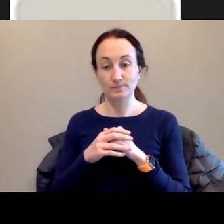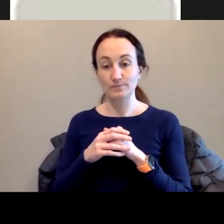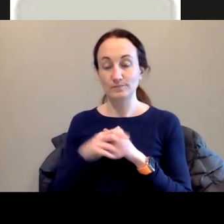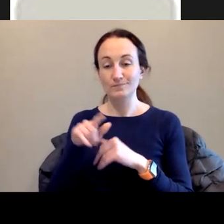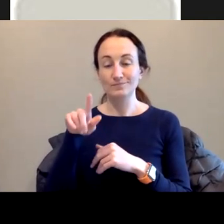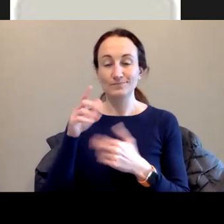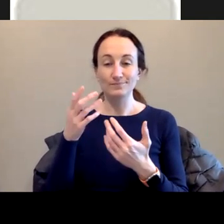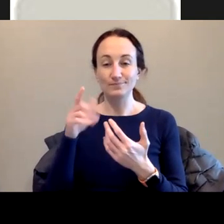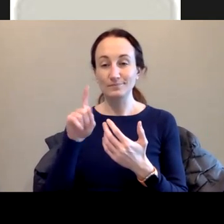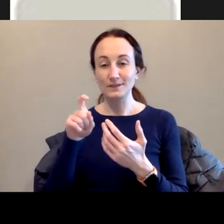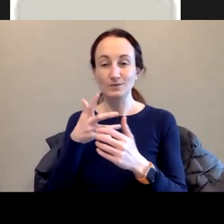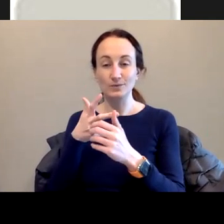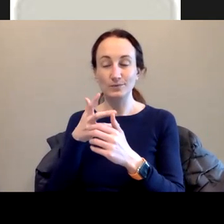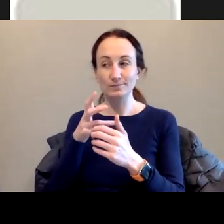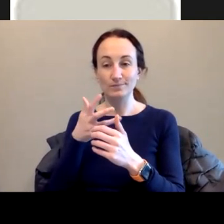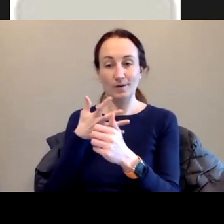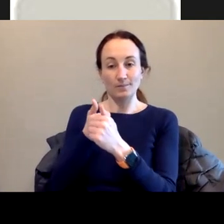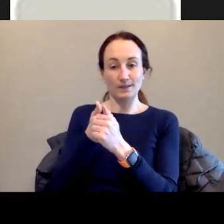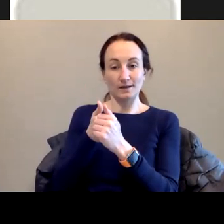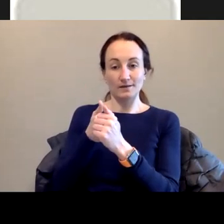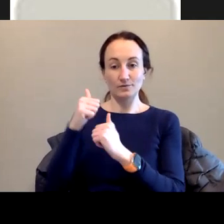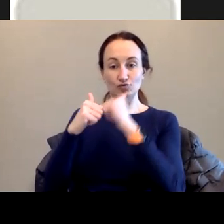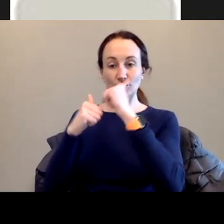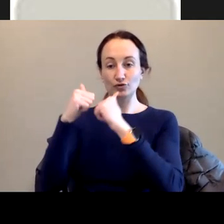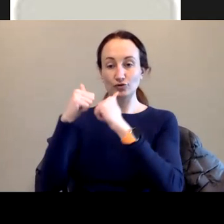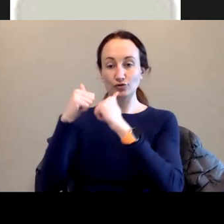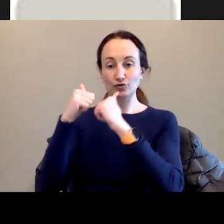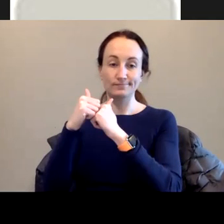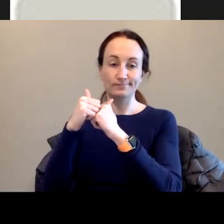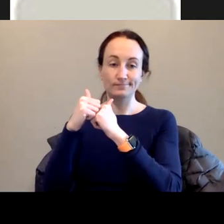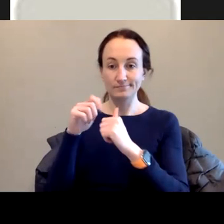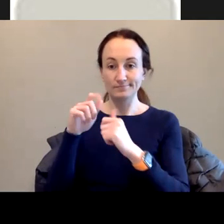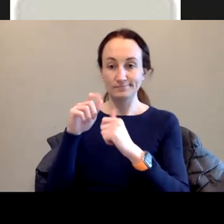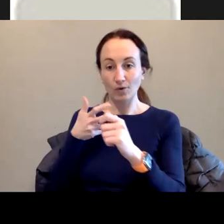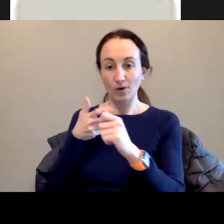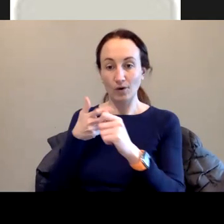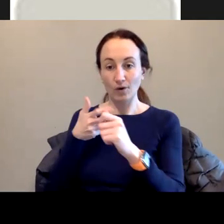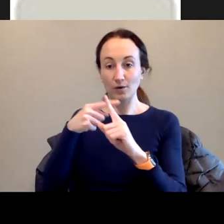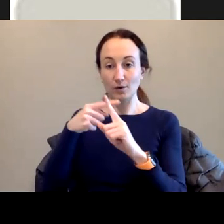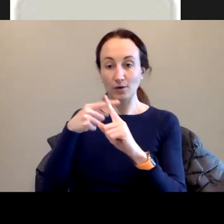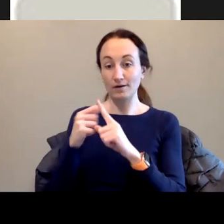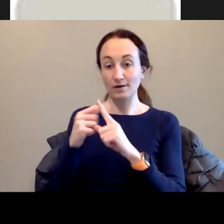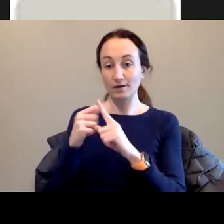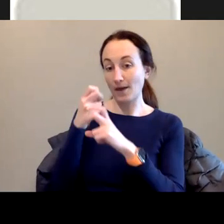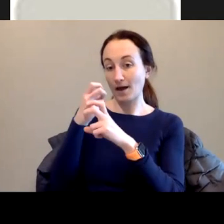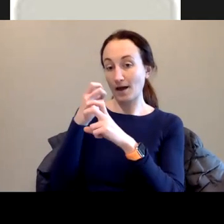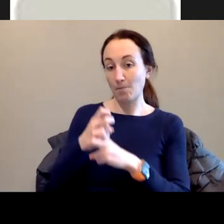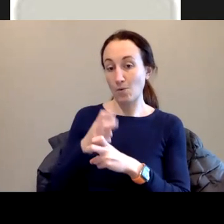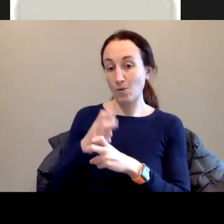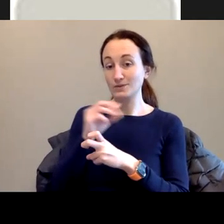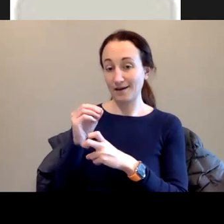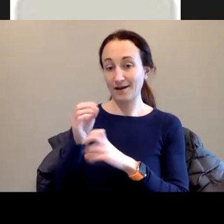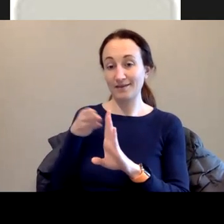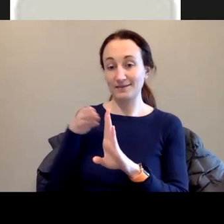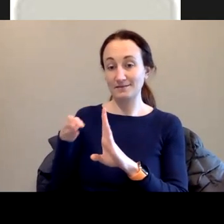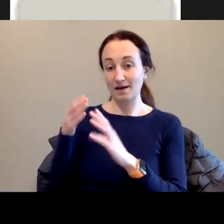apply to update the structure, right? And you need to update the coordinate of the backbones and the side chains